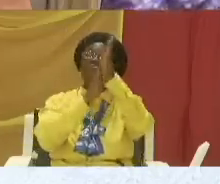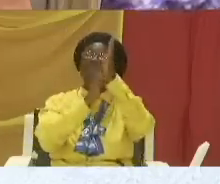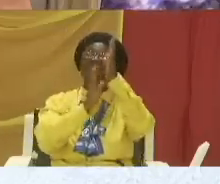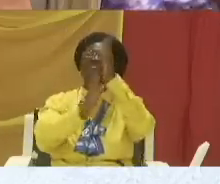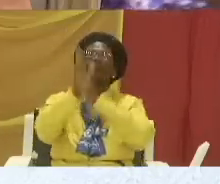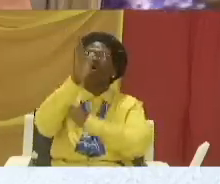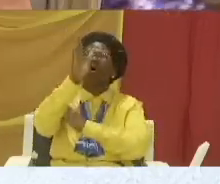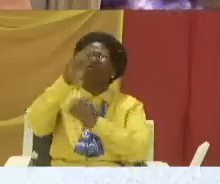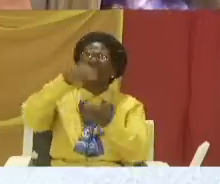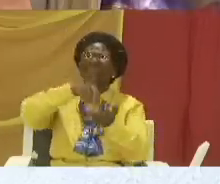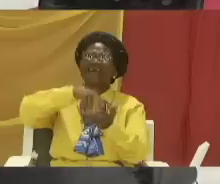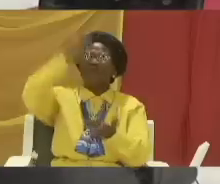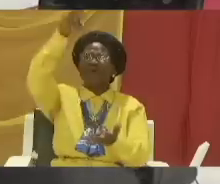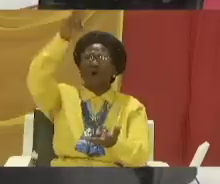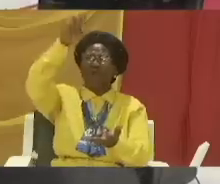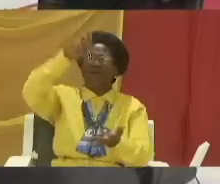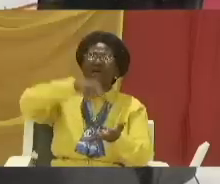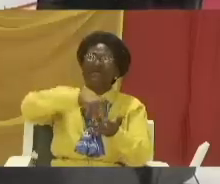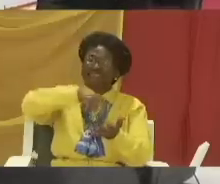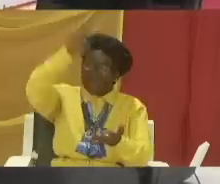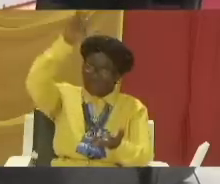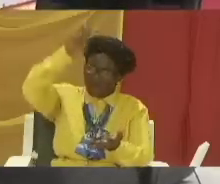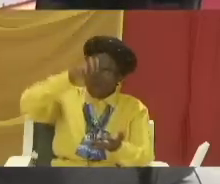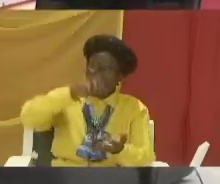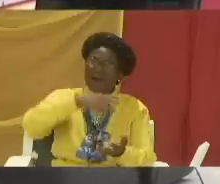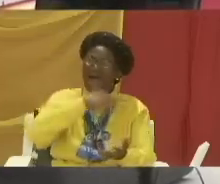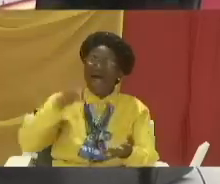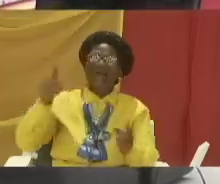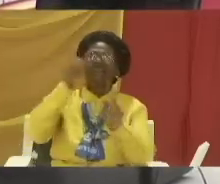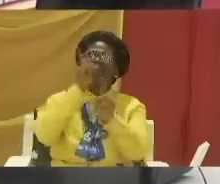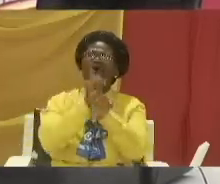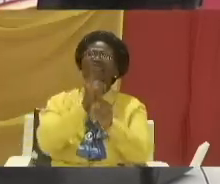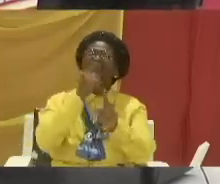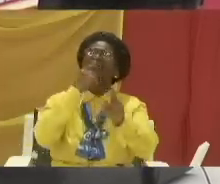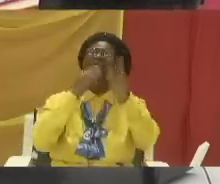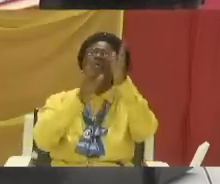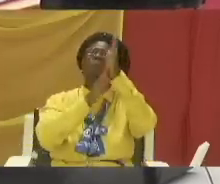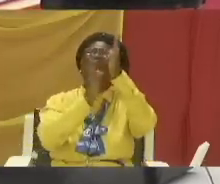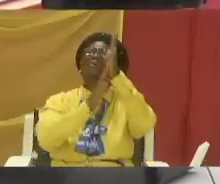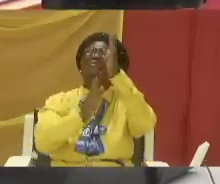Go ahead and praise Him.